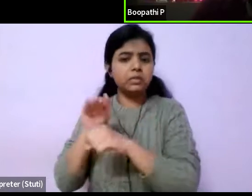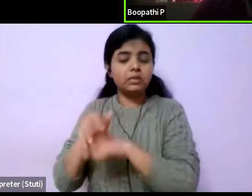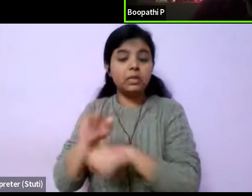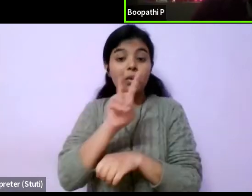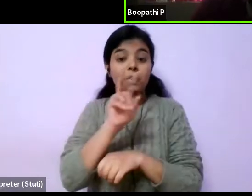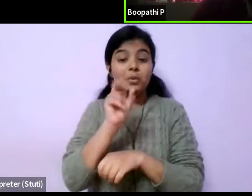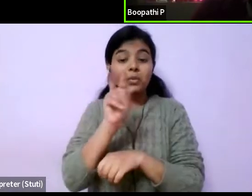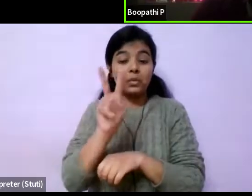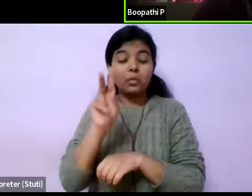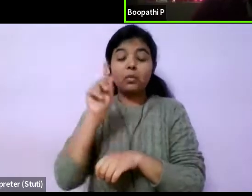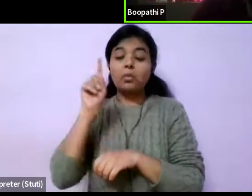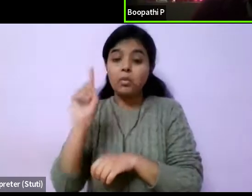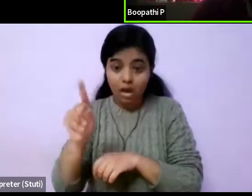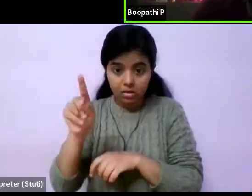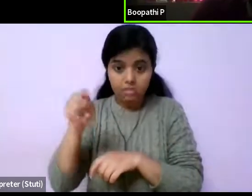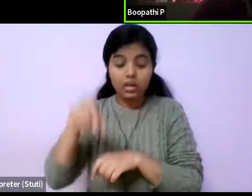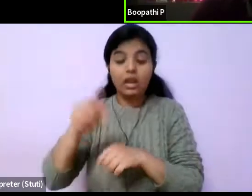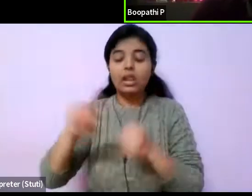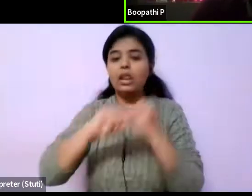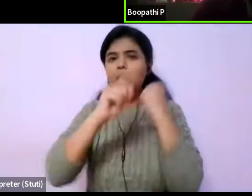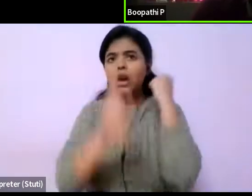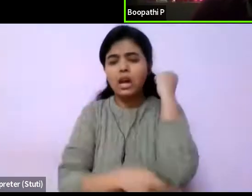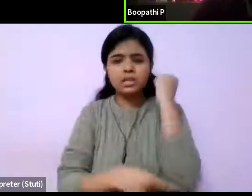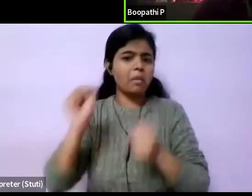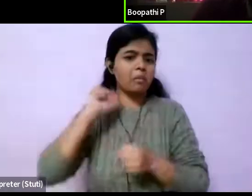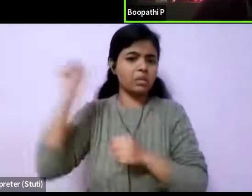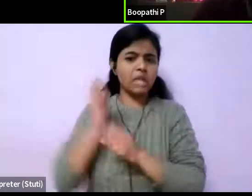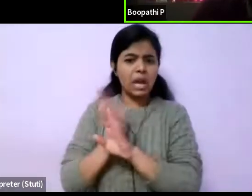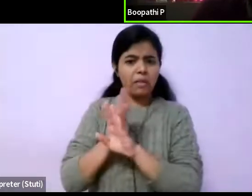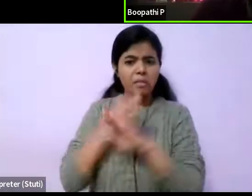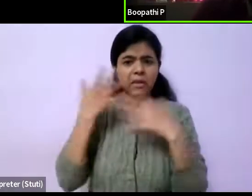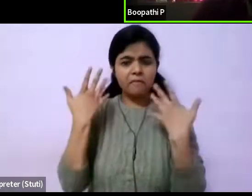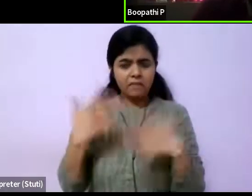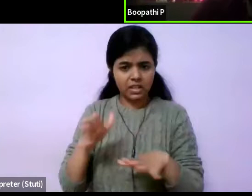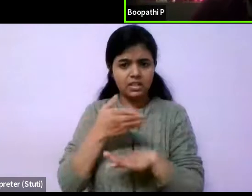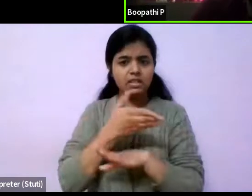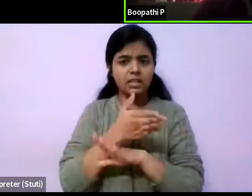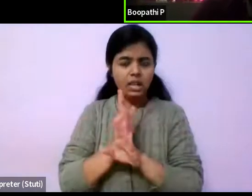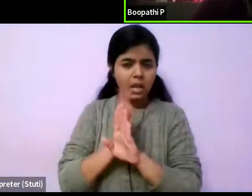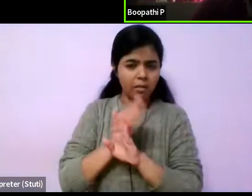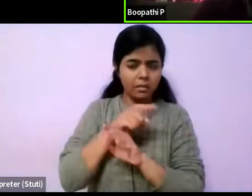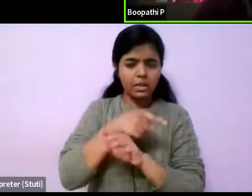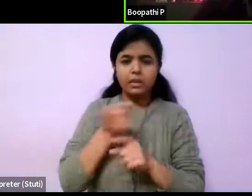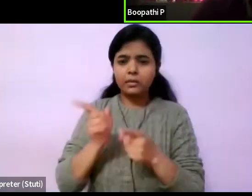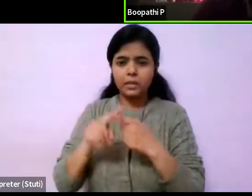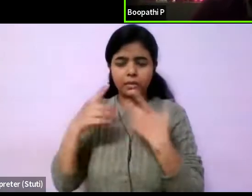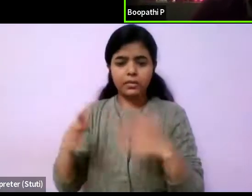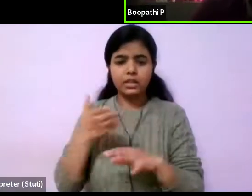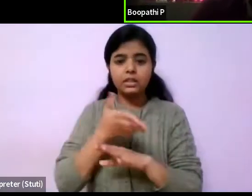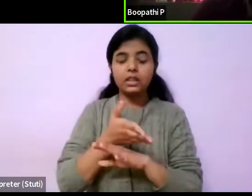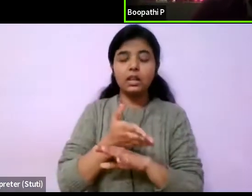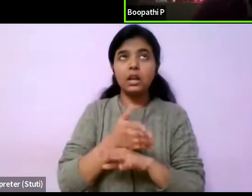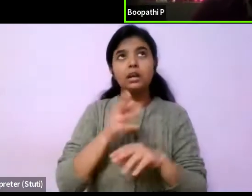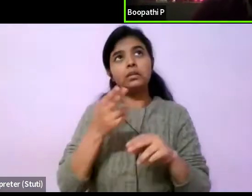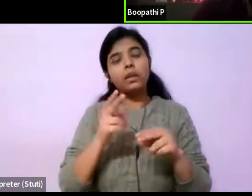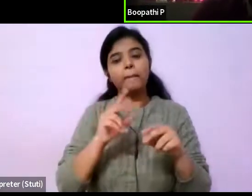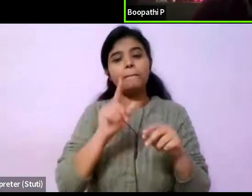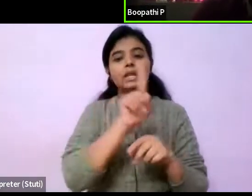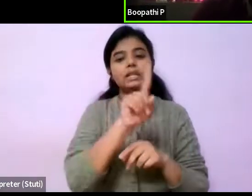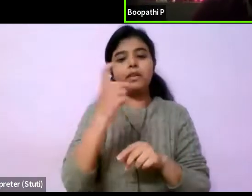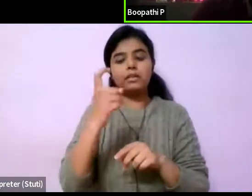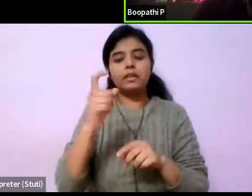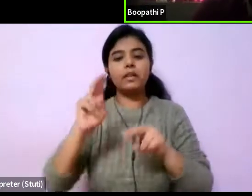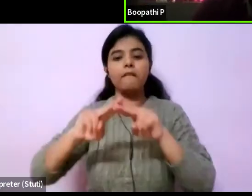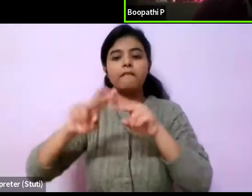2021, the last protest, which happened very recently, which started in February 17, ended